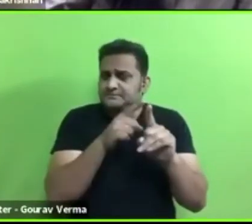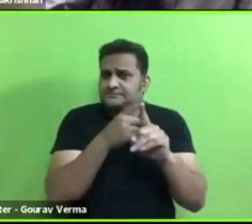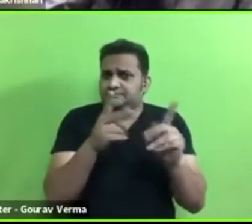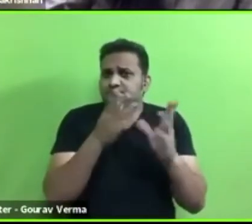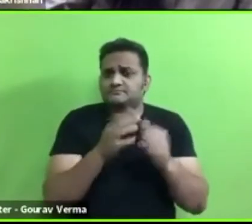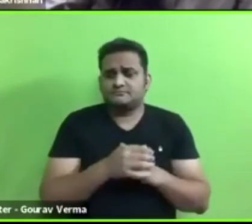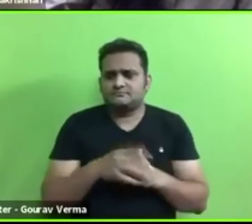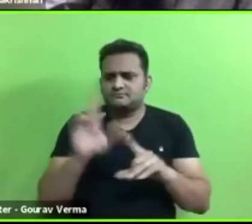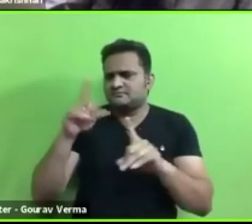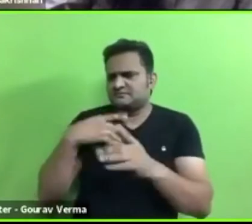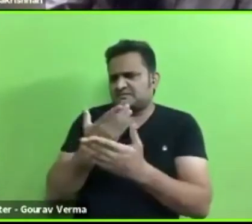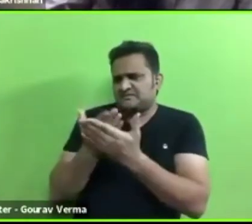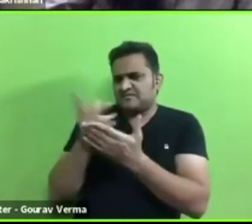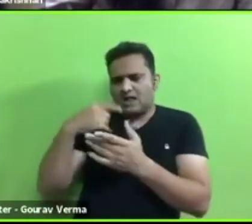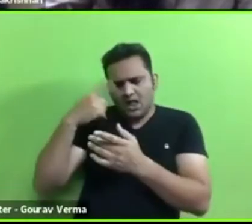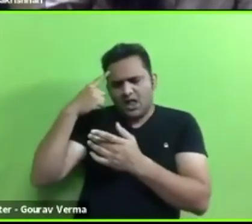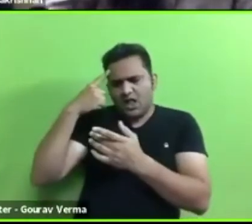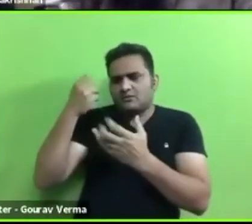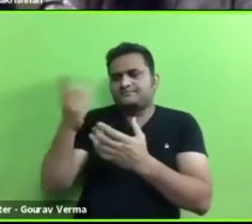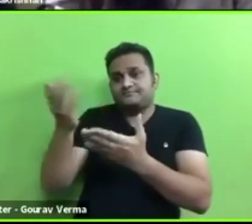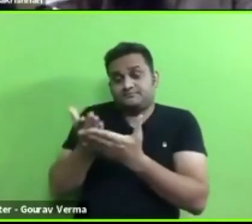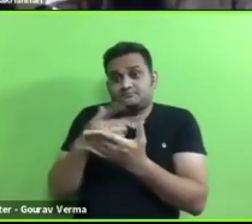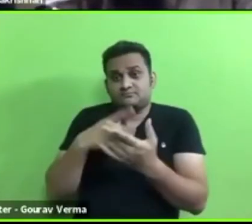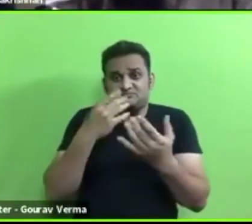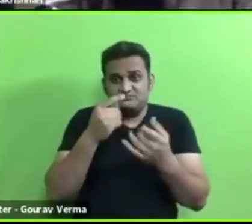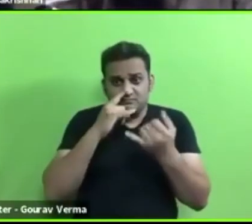I'll just offer a final thought on that before Shilpa,